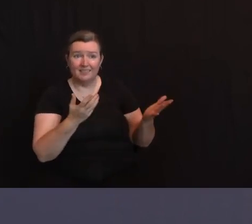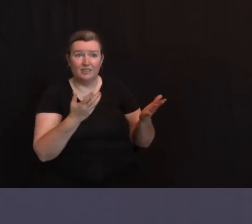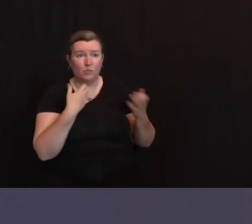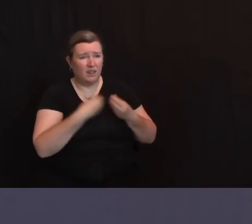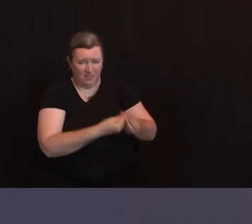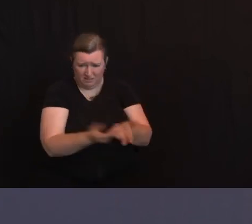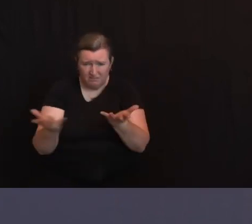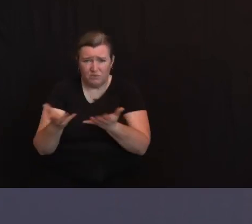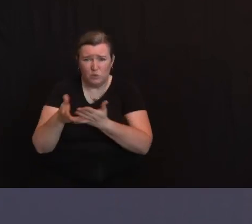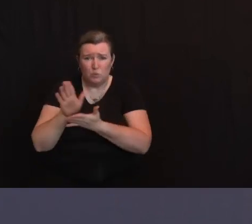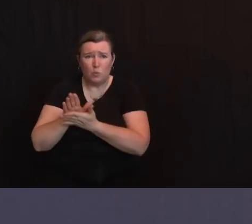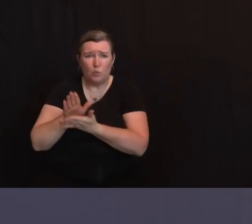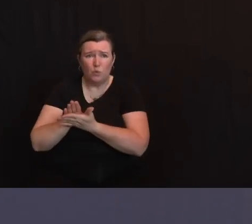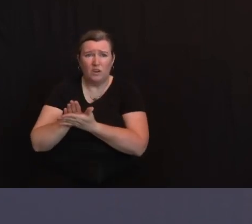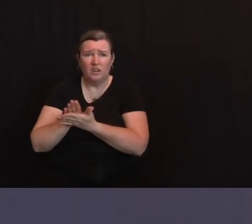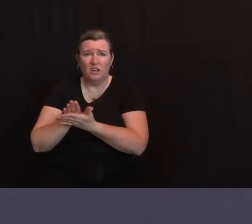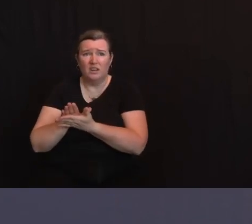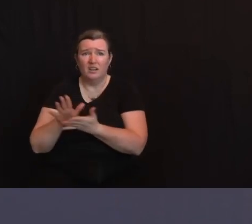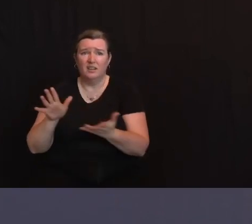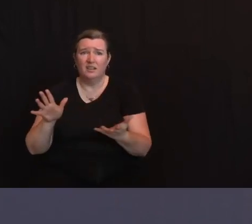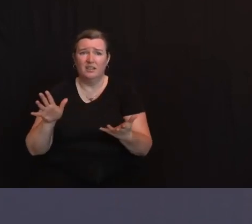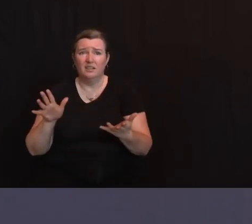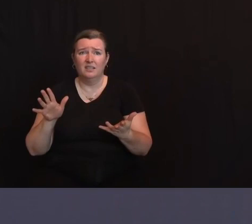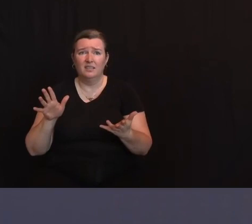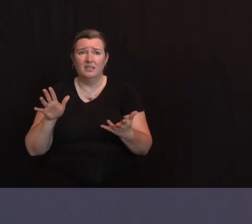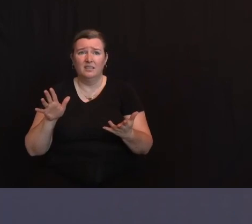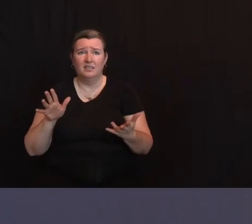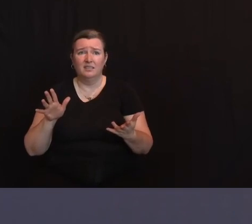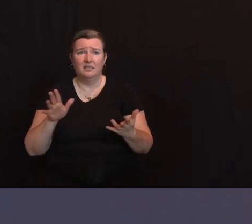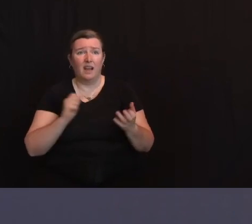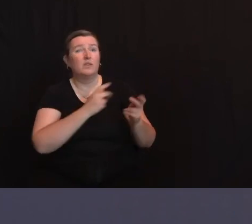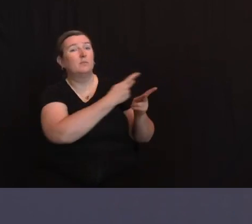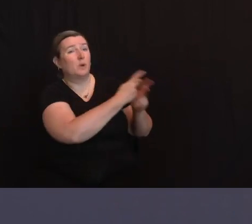borrowing and the federal money. I'm going from the back. Daycare,